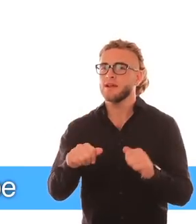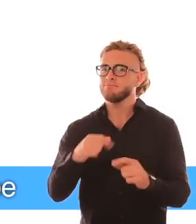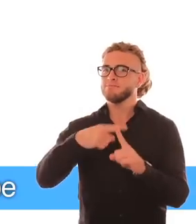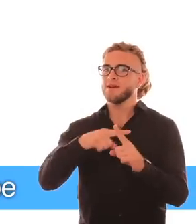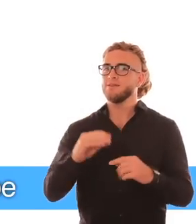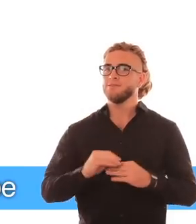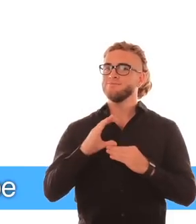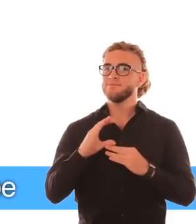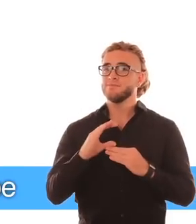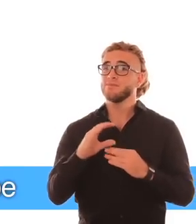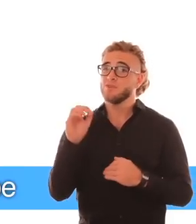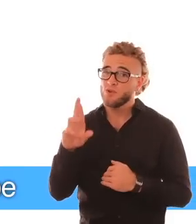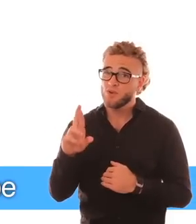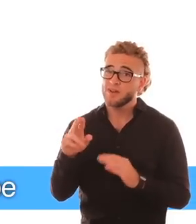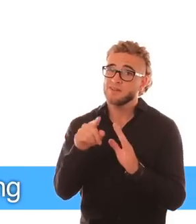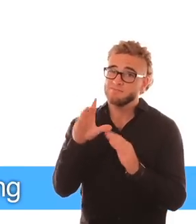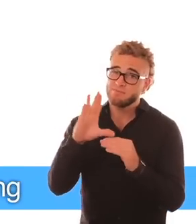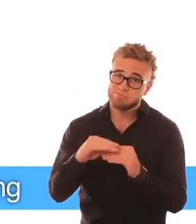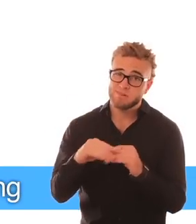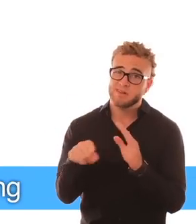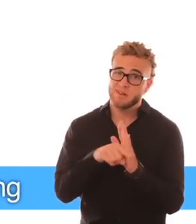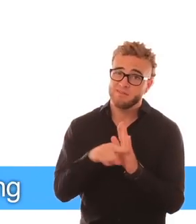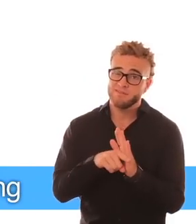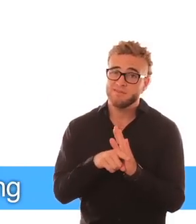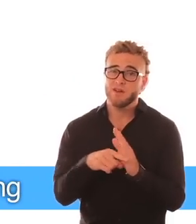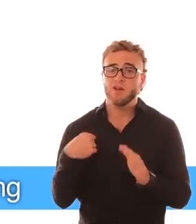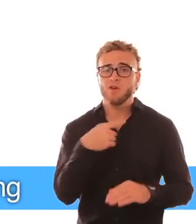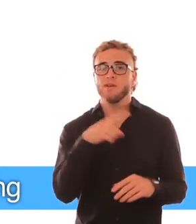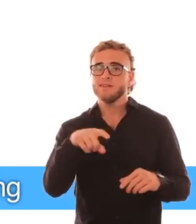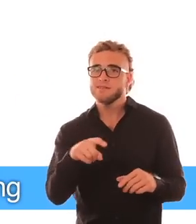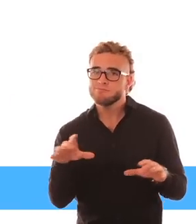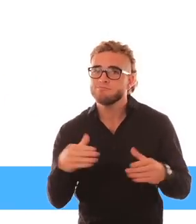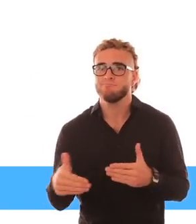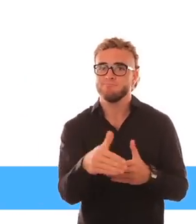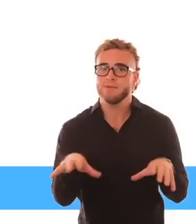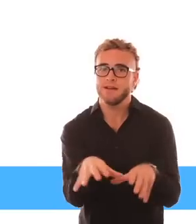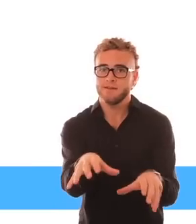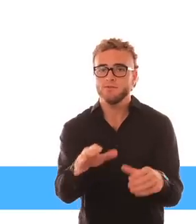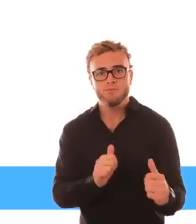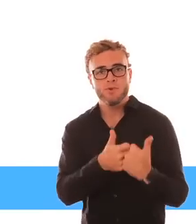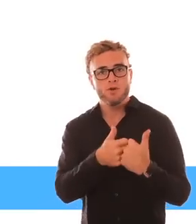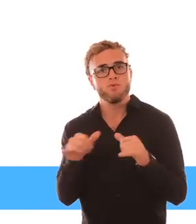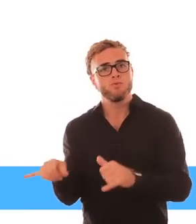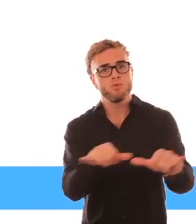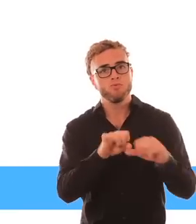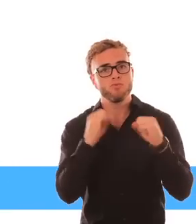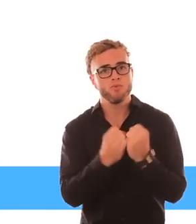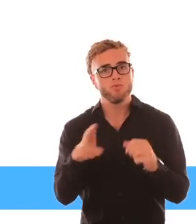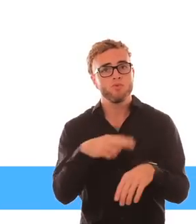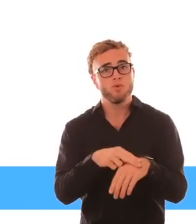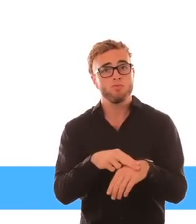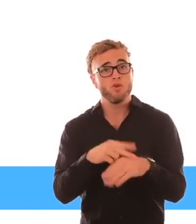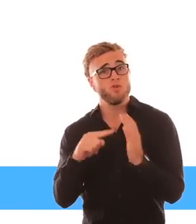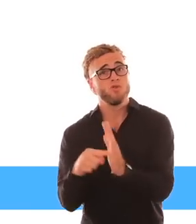Messages, words, sounds, and images can be empowering and uplifting, or disempowering and stigmatizing. We need to be proactive about